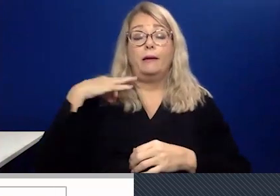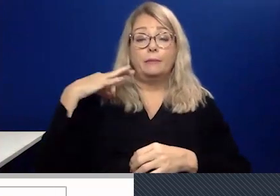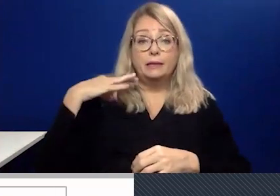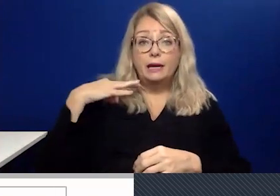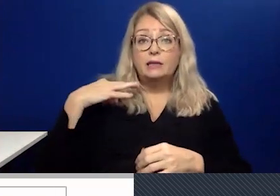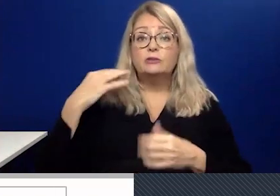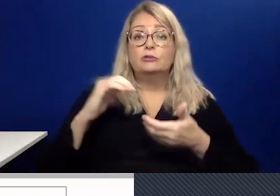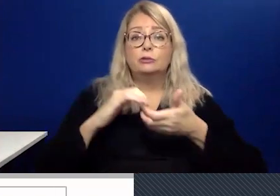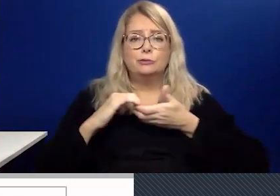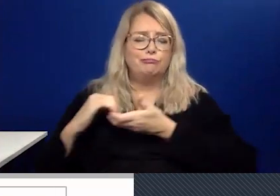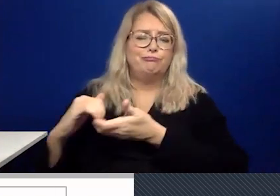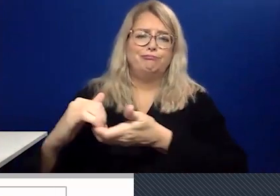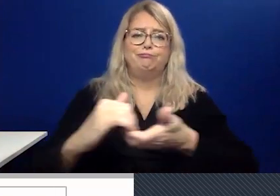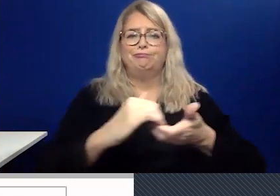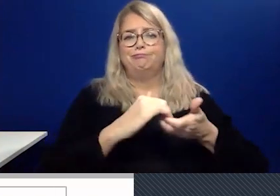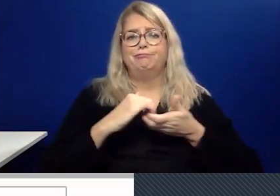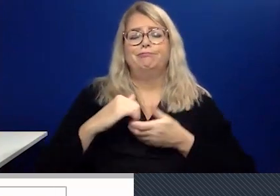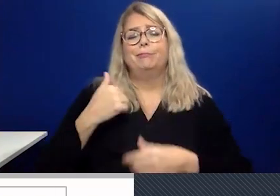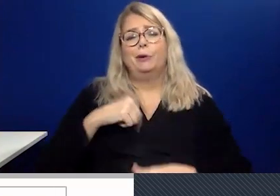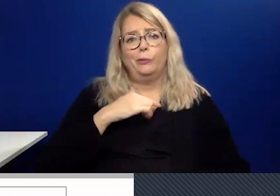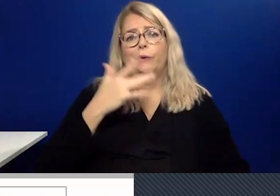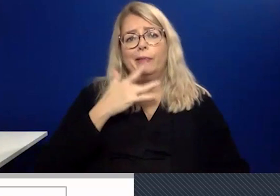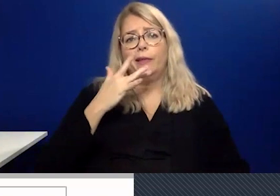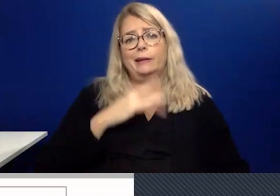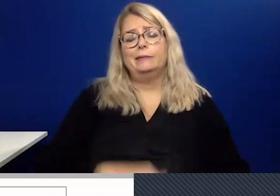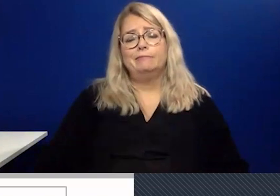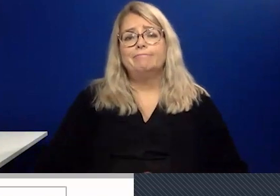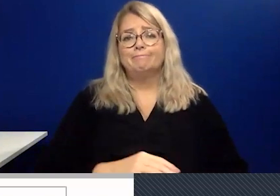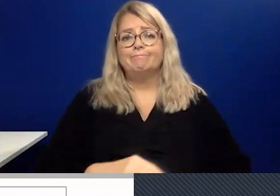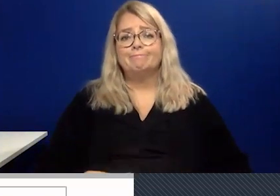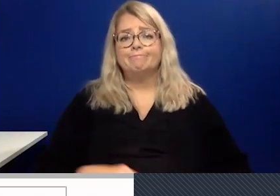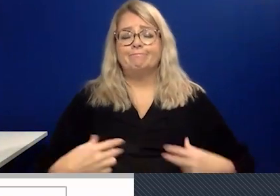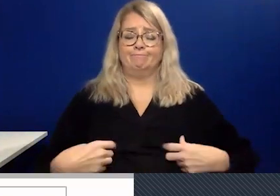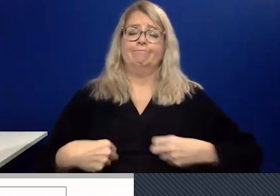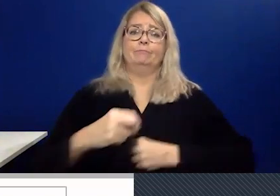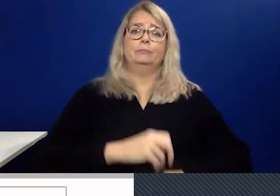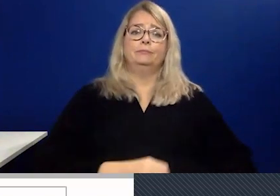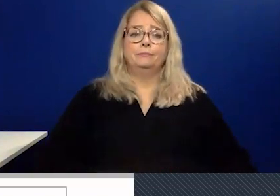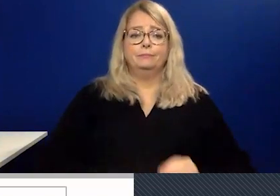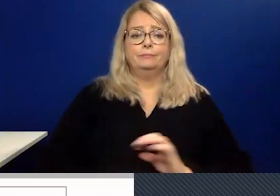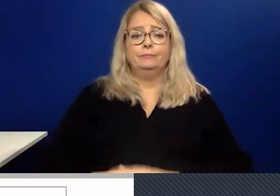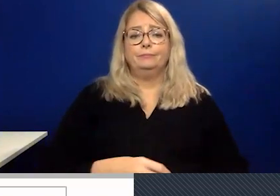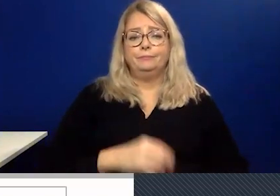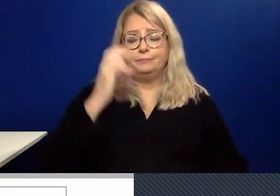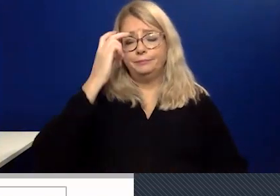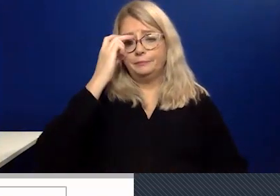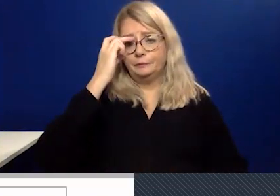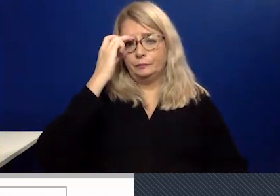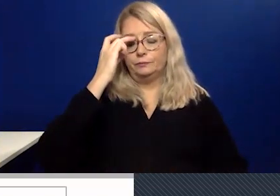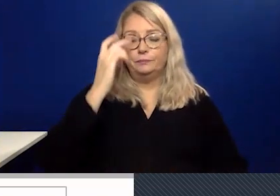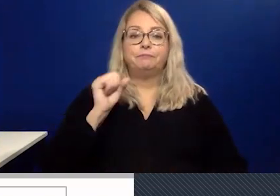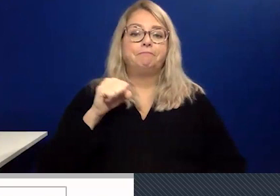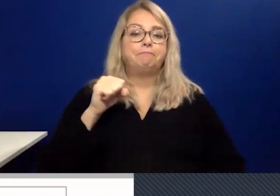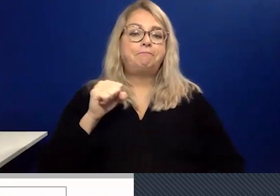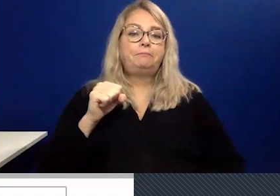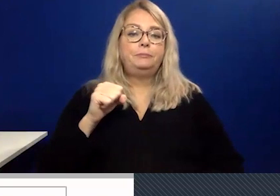in adult education, and we're just very fortunate to be able to work with the students in that, you know, with that culture of people. Absolutely. And I